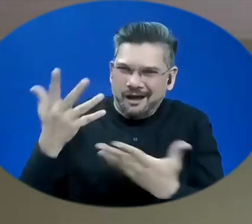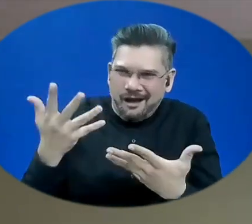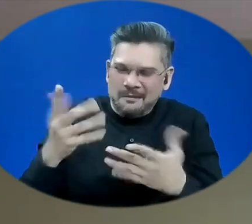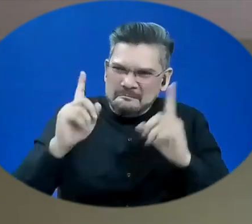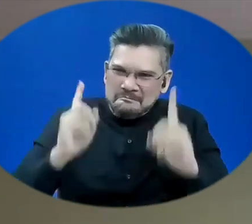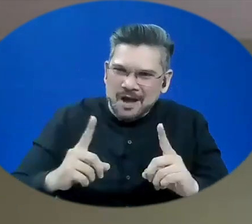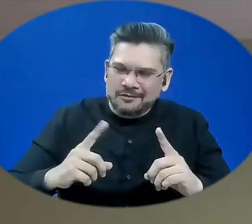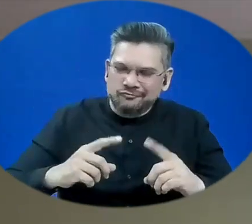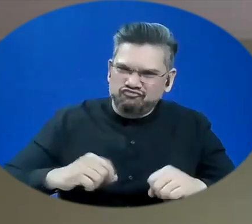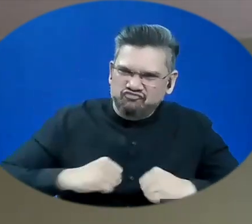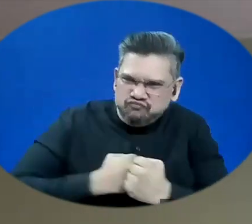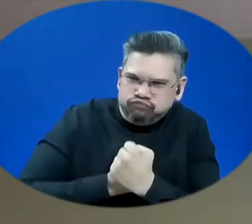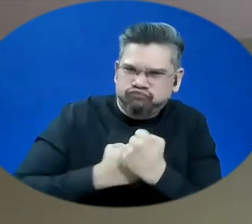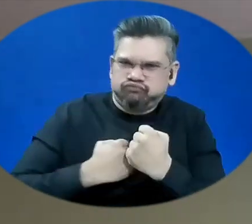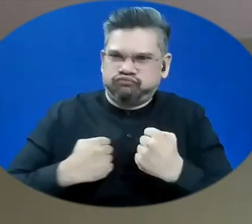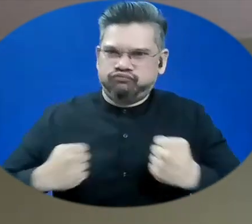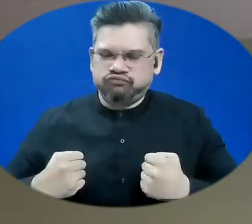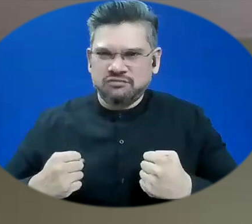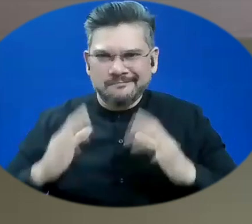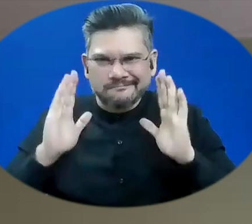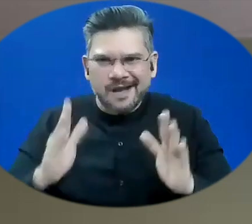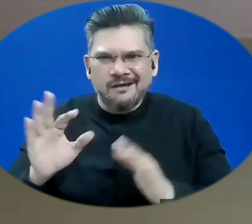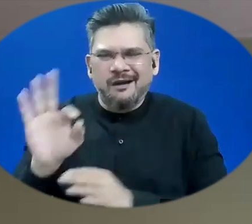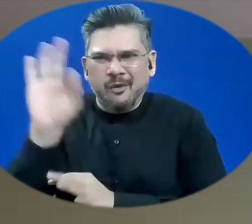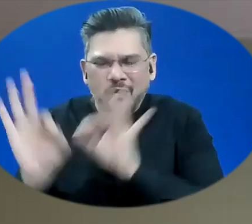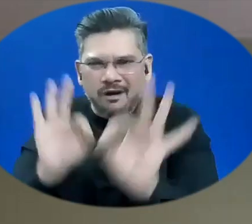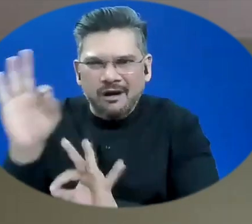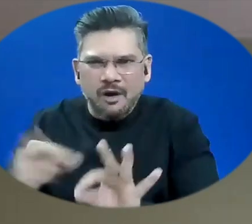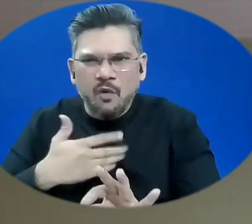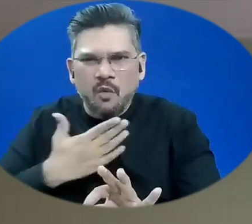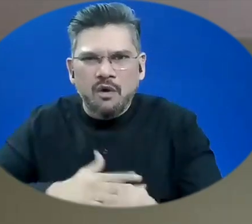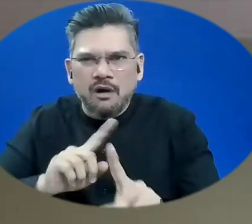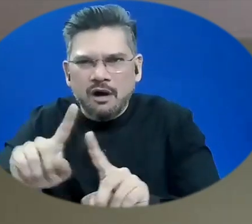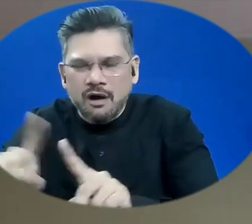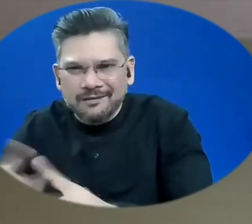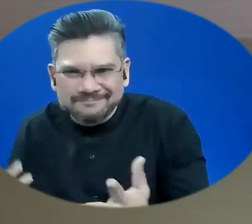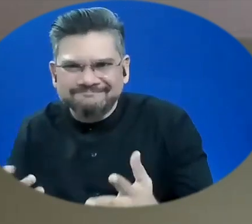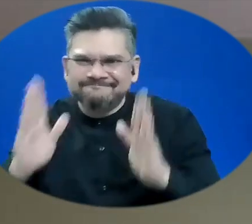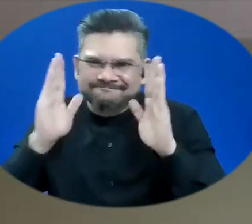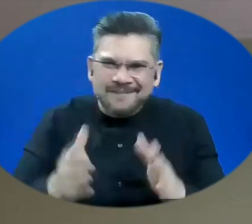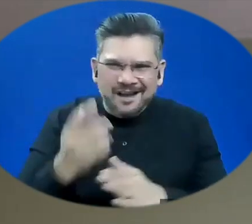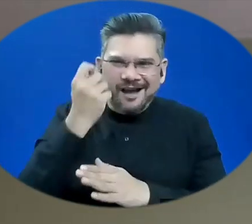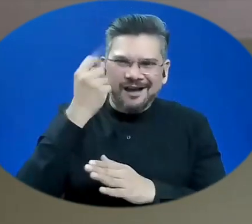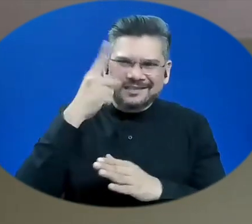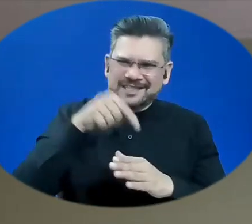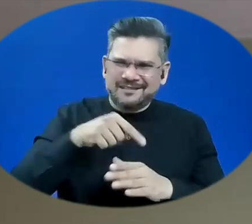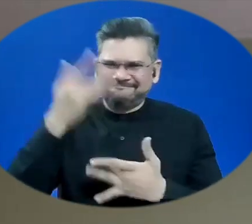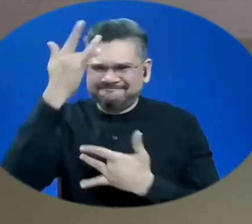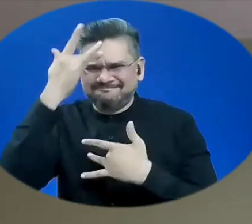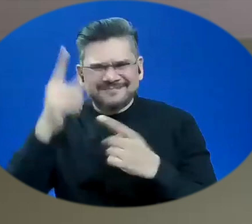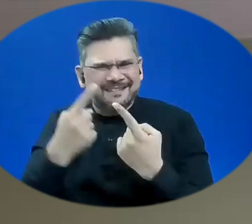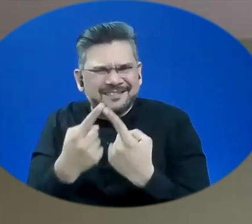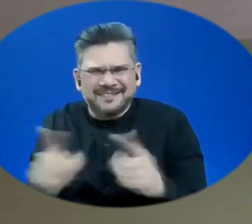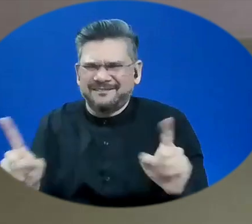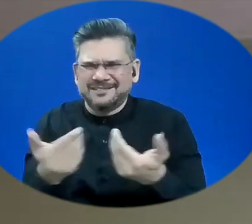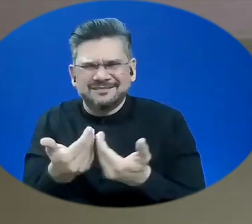necessary, which is the proper understanding and respect for the fact that this is a separate disease. And the scary part about this is it doesn't actually